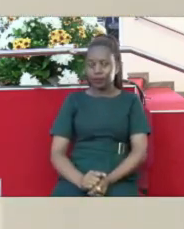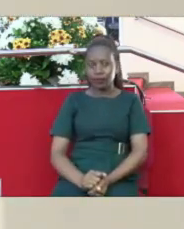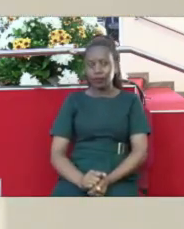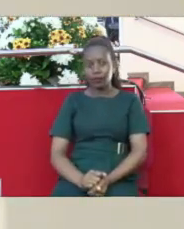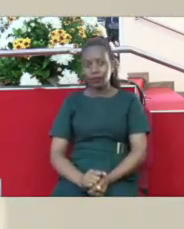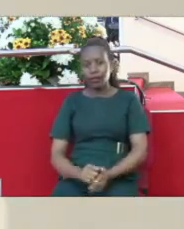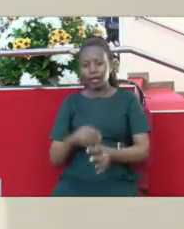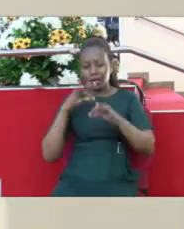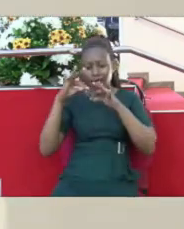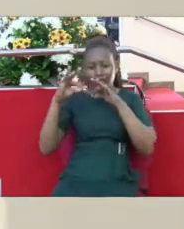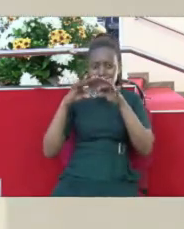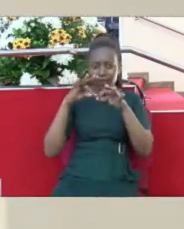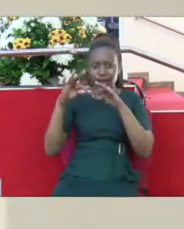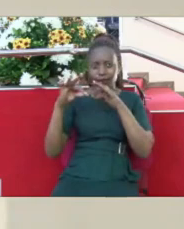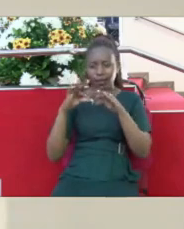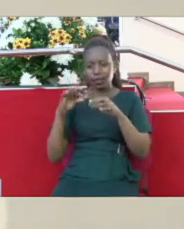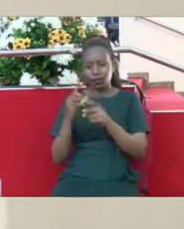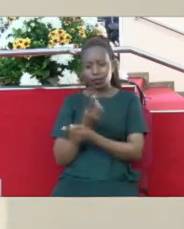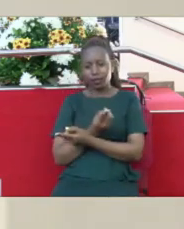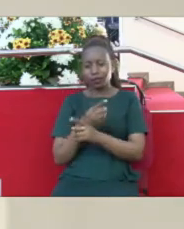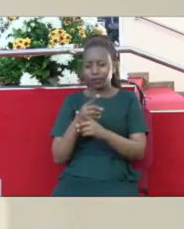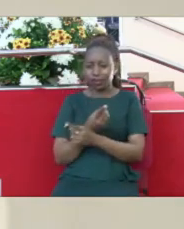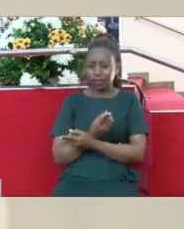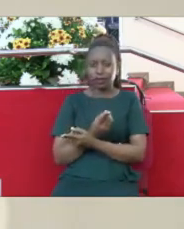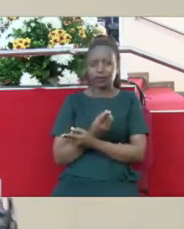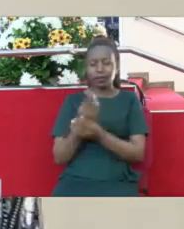into manageable pieces and to pieces that we can understand.